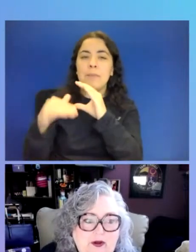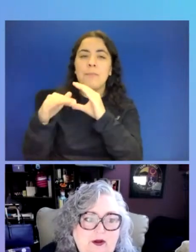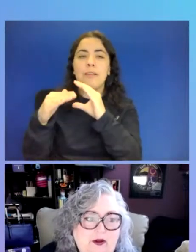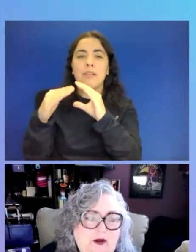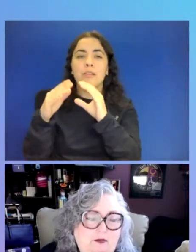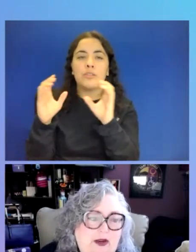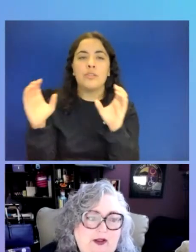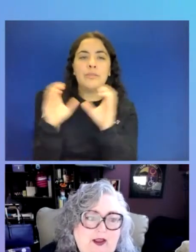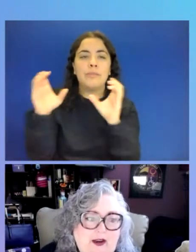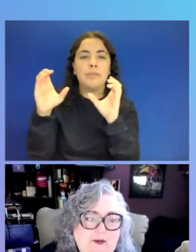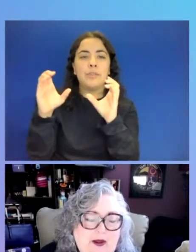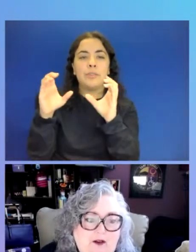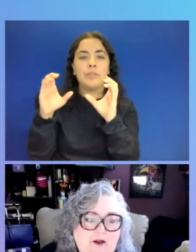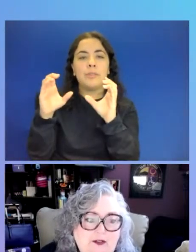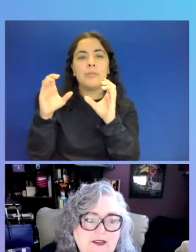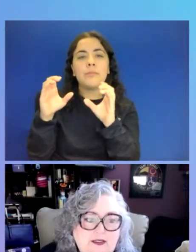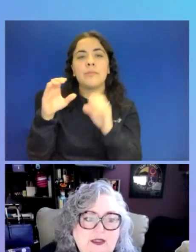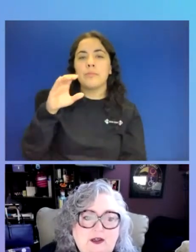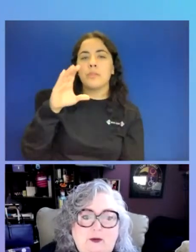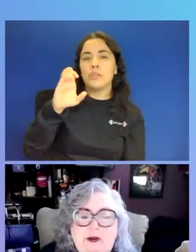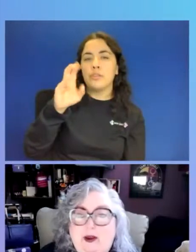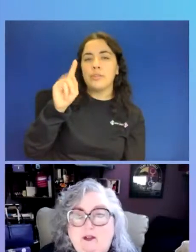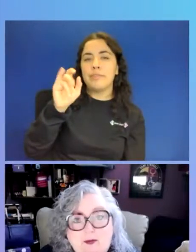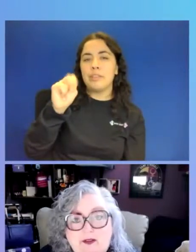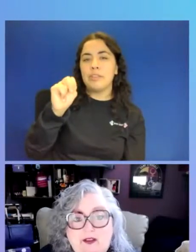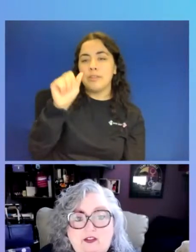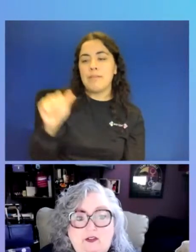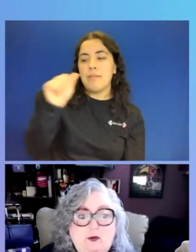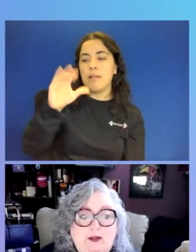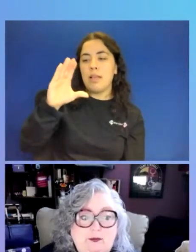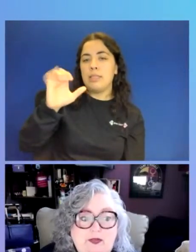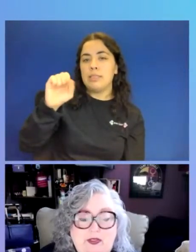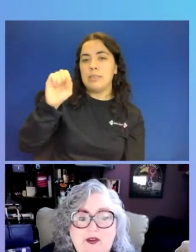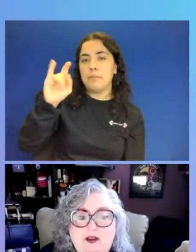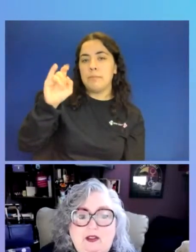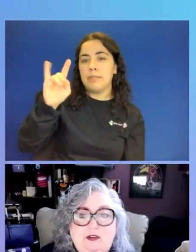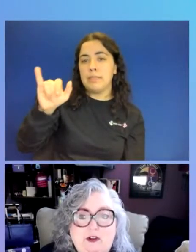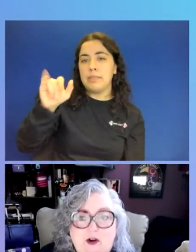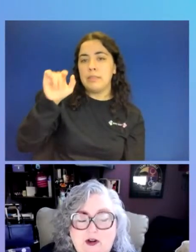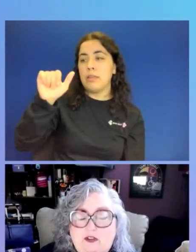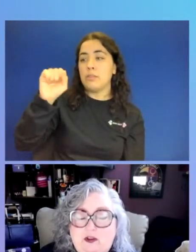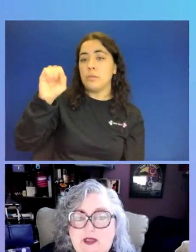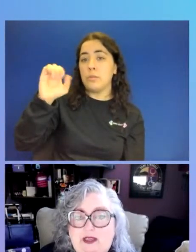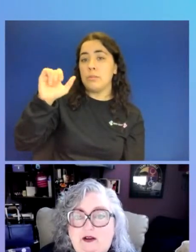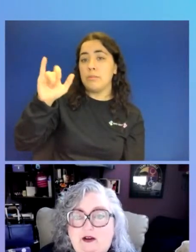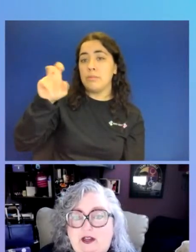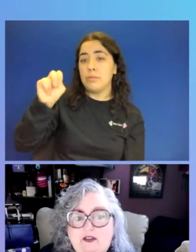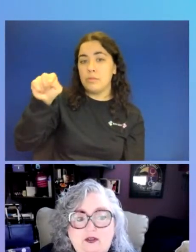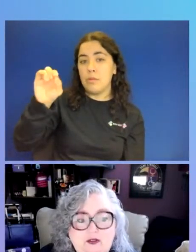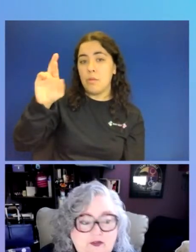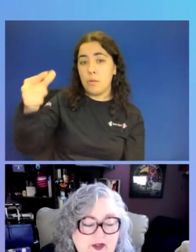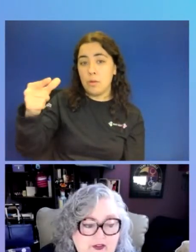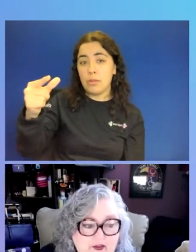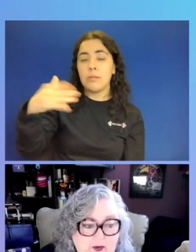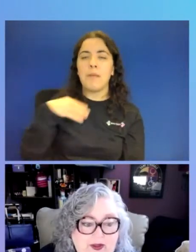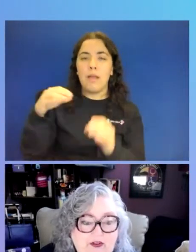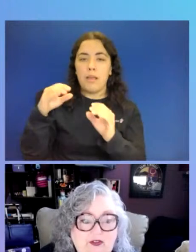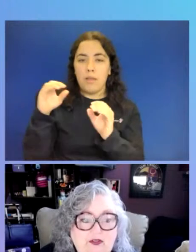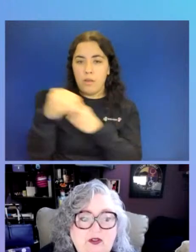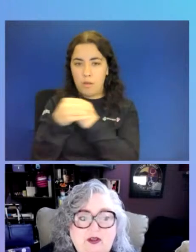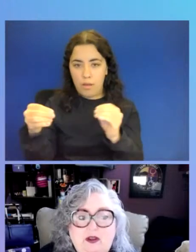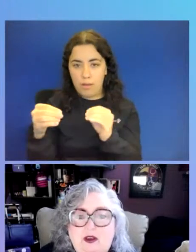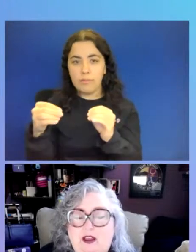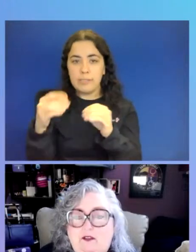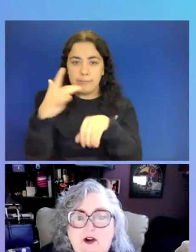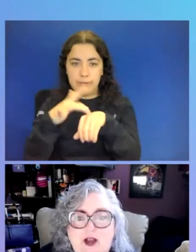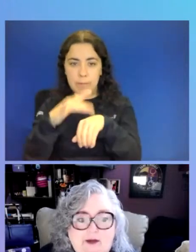certification@accessibilityassociation.org. My direct line at my office. We do have drop-in sessions twice a month. There's an RSVP on each of the certification web